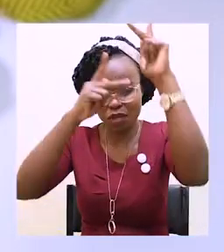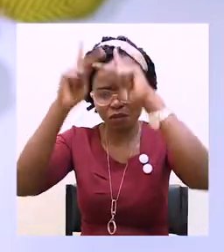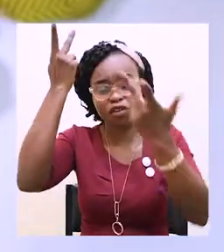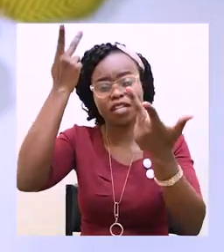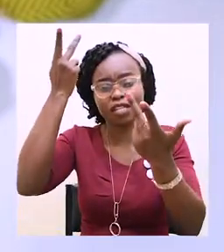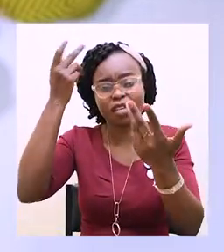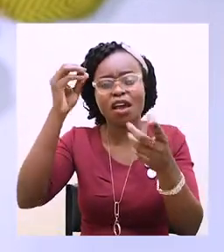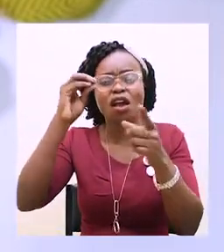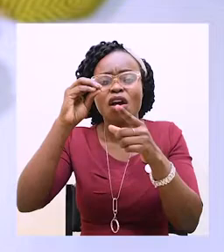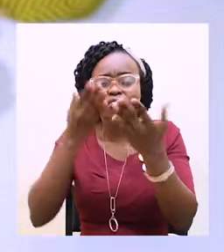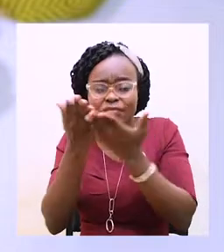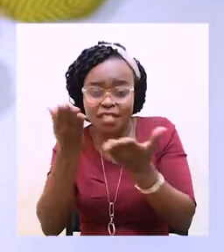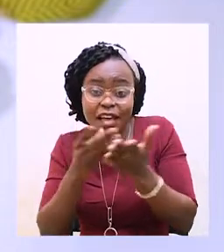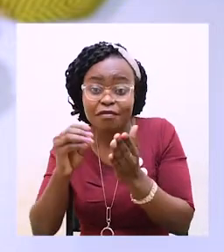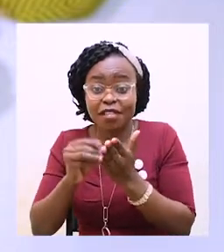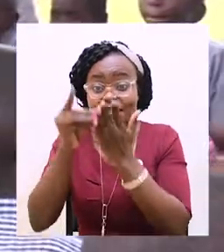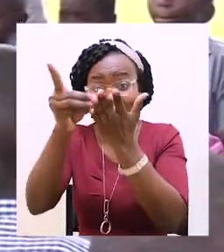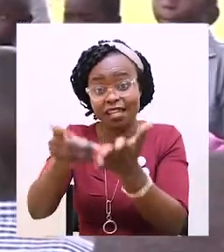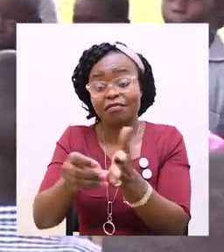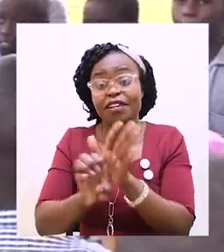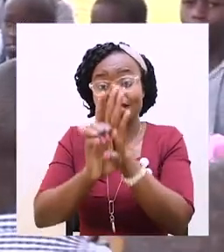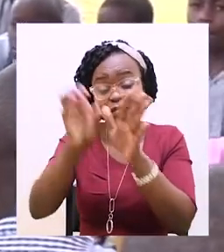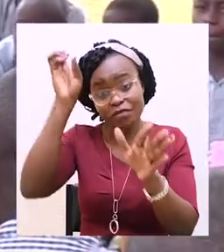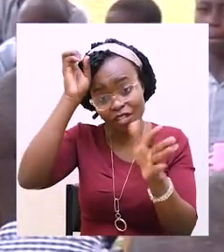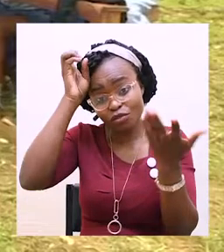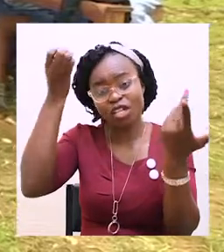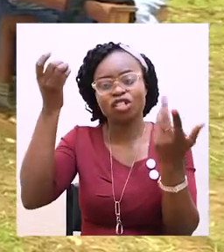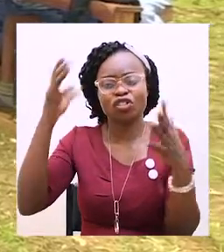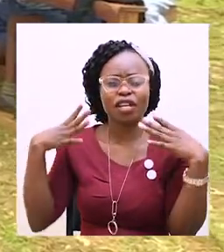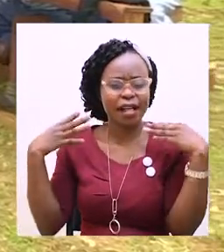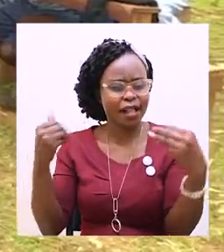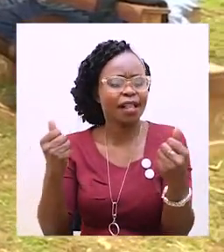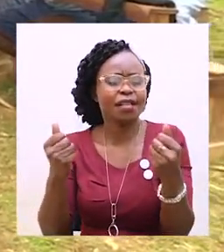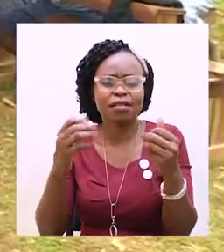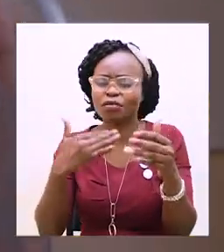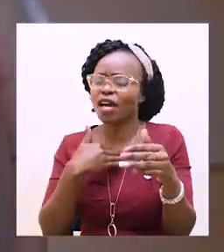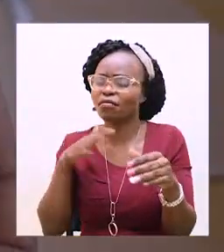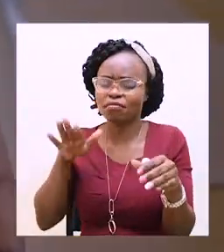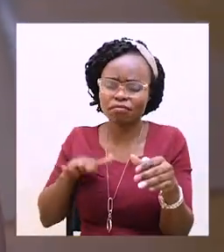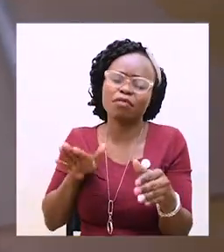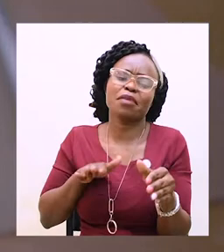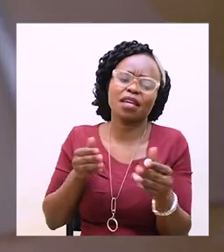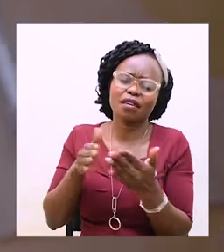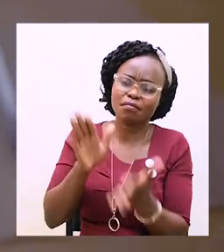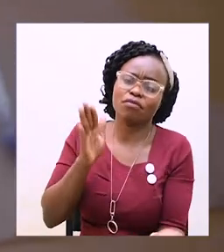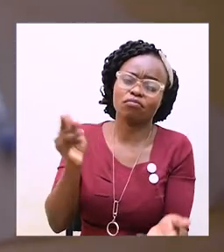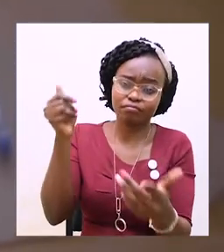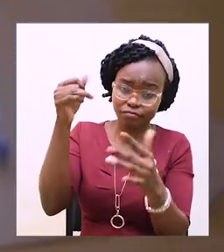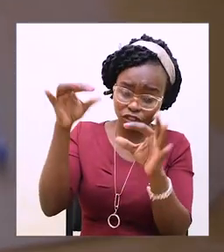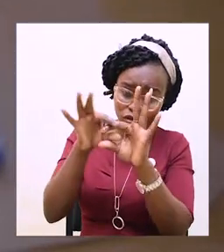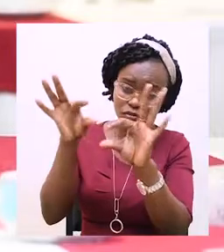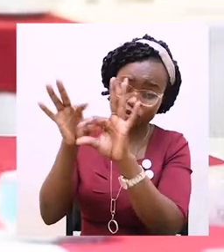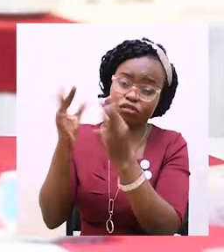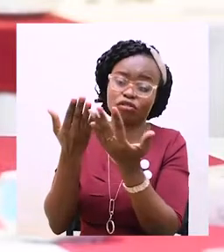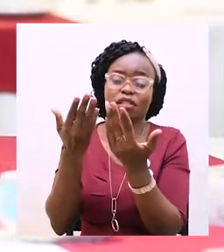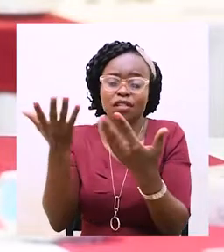on service delivery, such as education, healthcare, we are actually having more women's rights activists come out and be